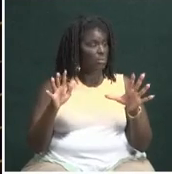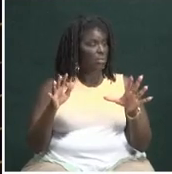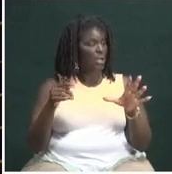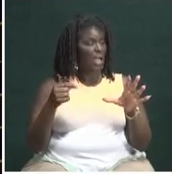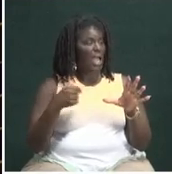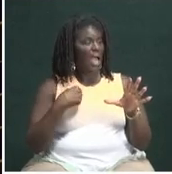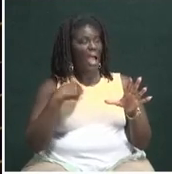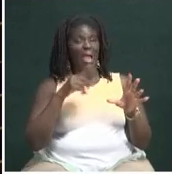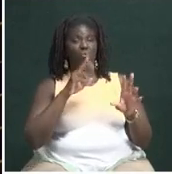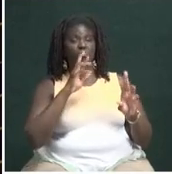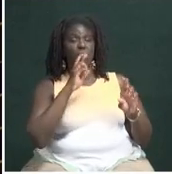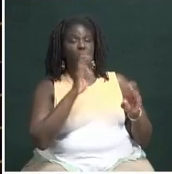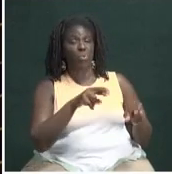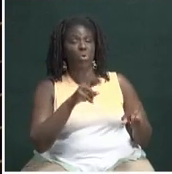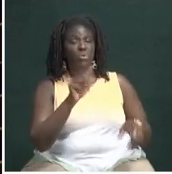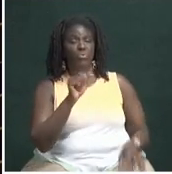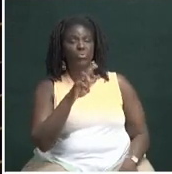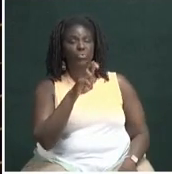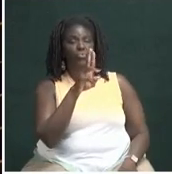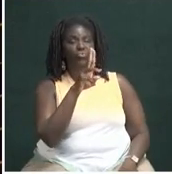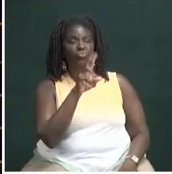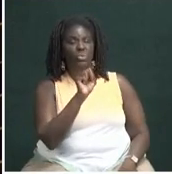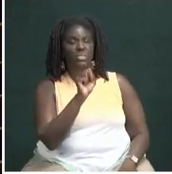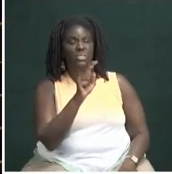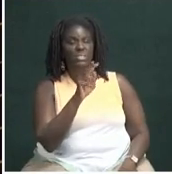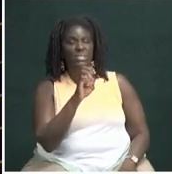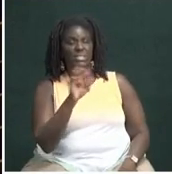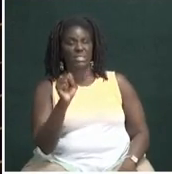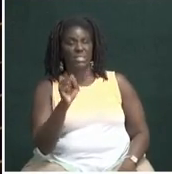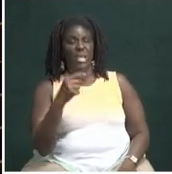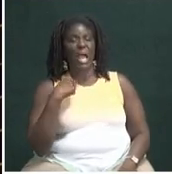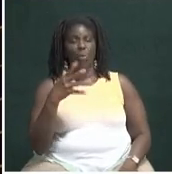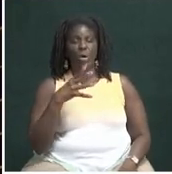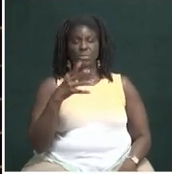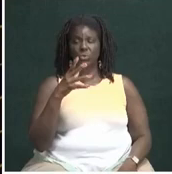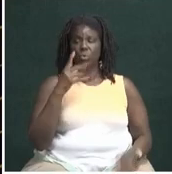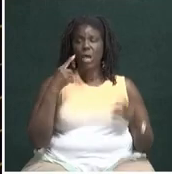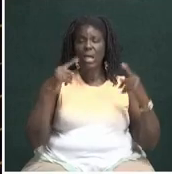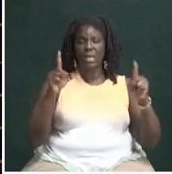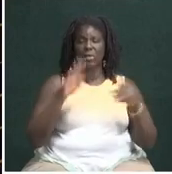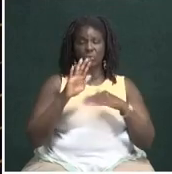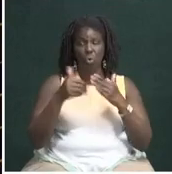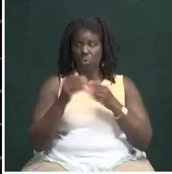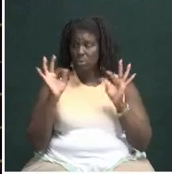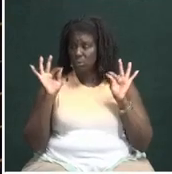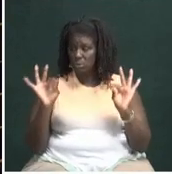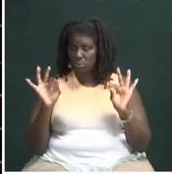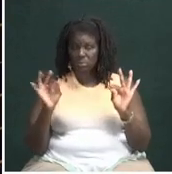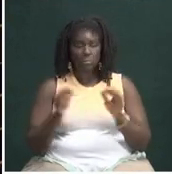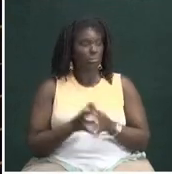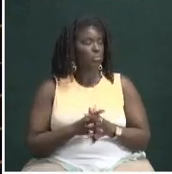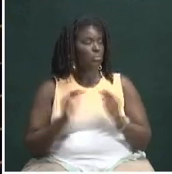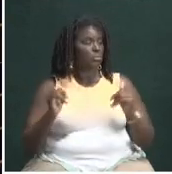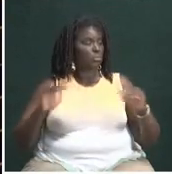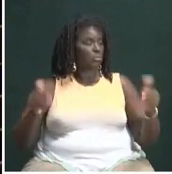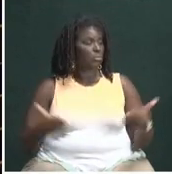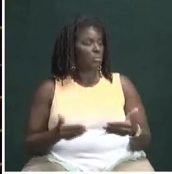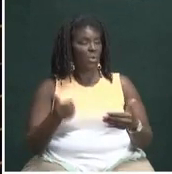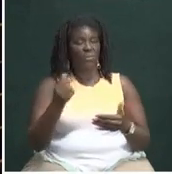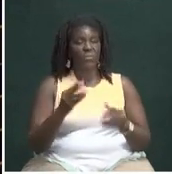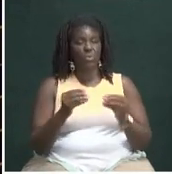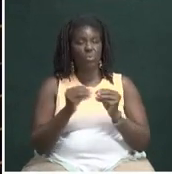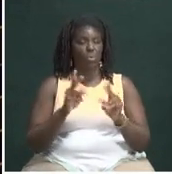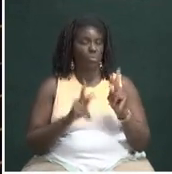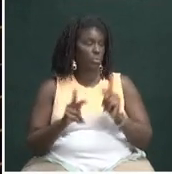to the trustees, and I would never want to think I overlooked any of them. We're good. I want to introduce you to a few